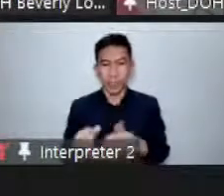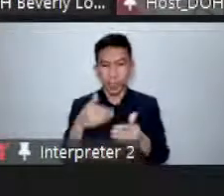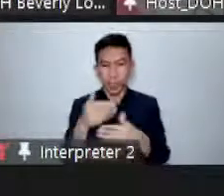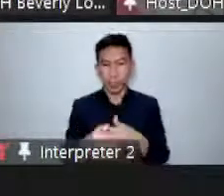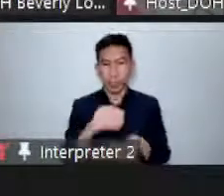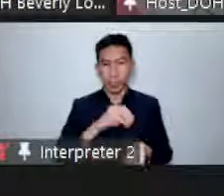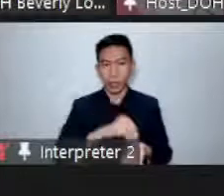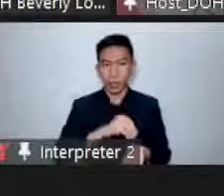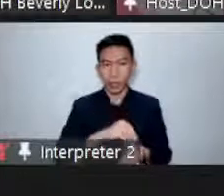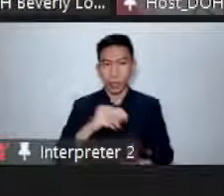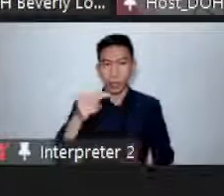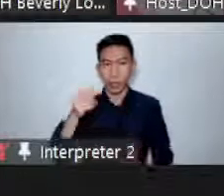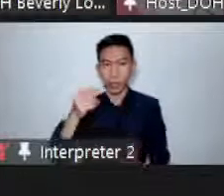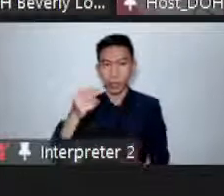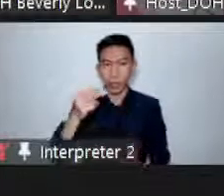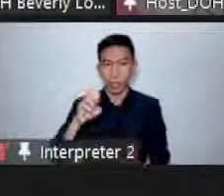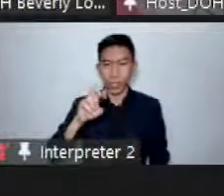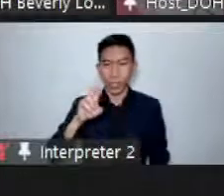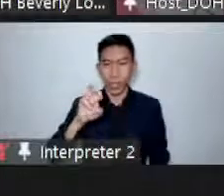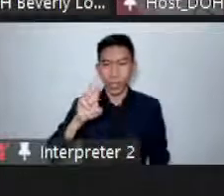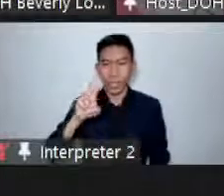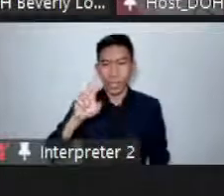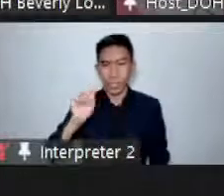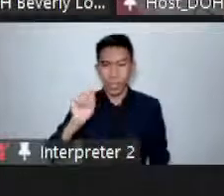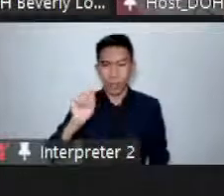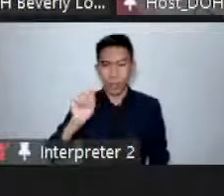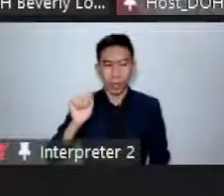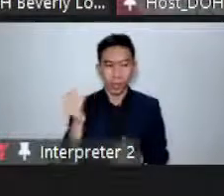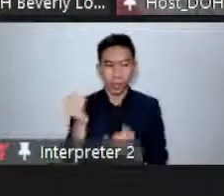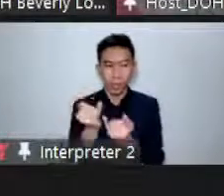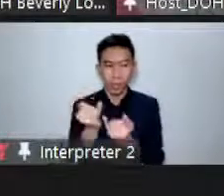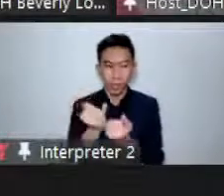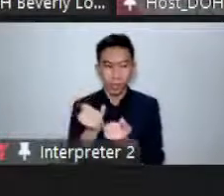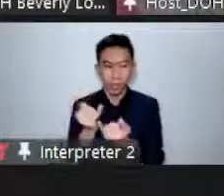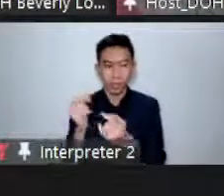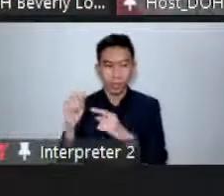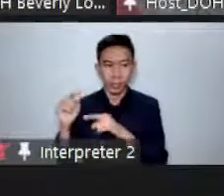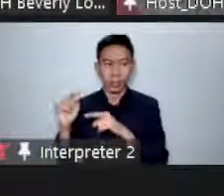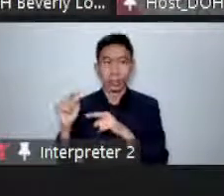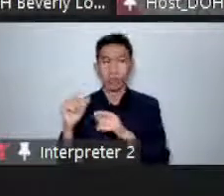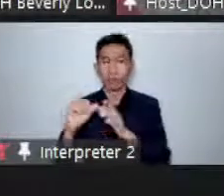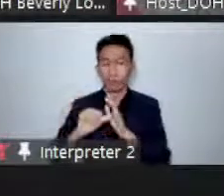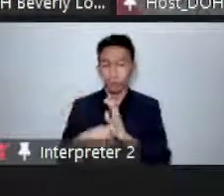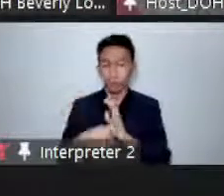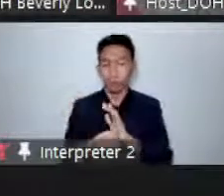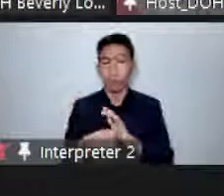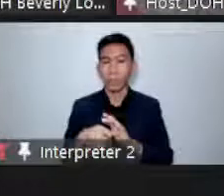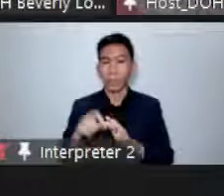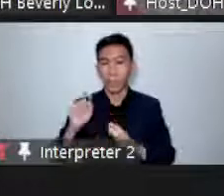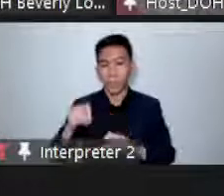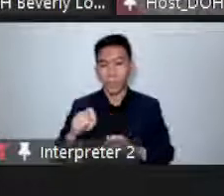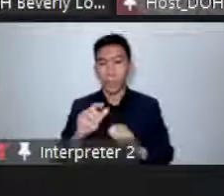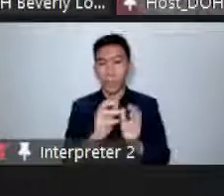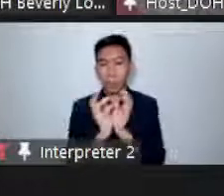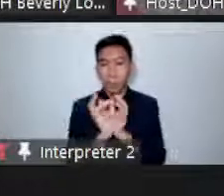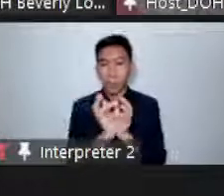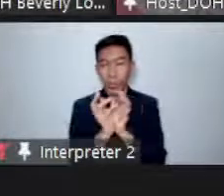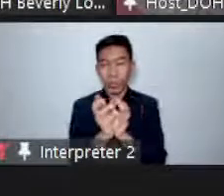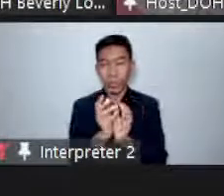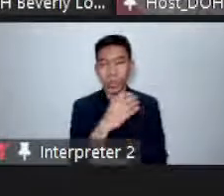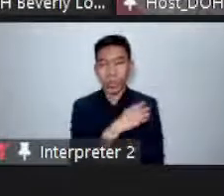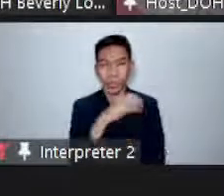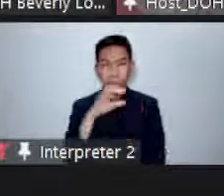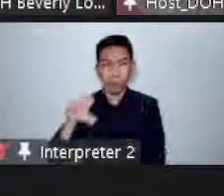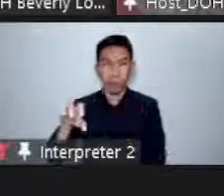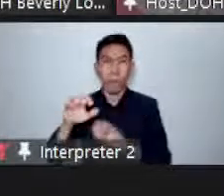Herrera of PhilHealth, on the other hand, specified that we need to make community enabled